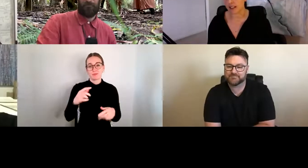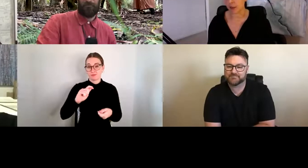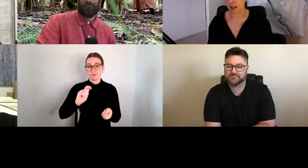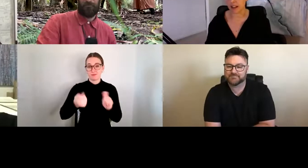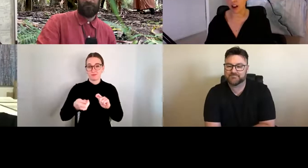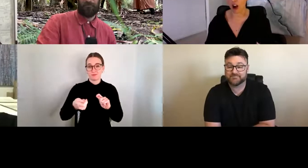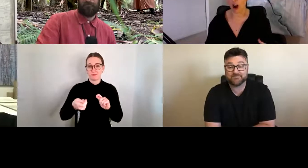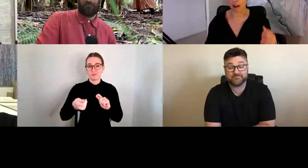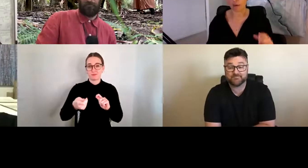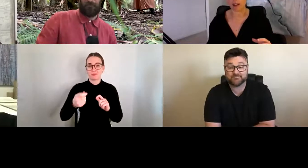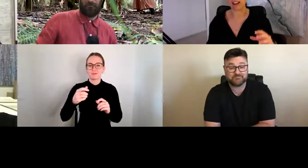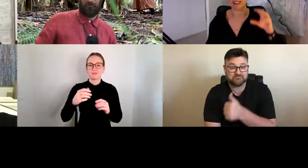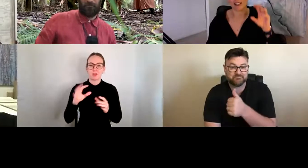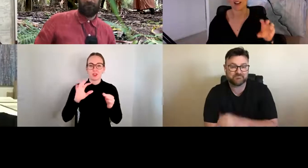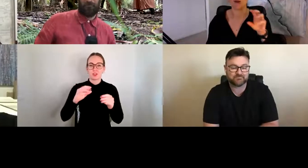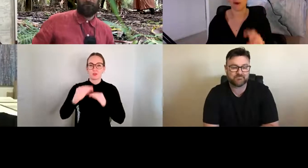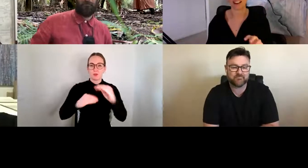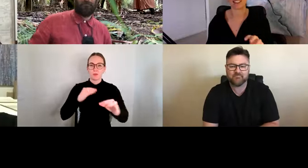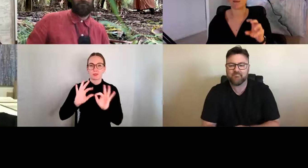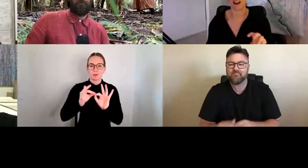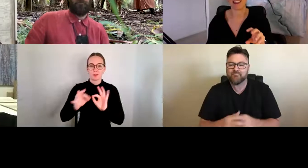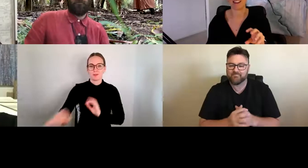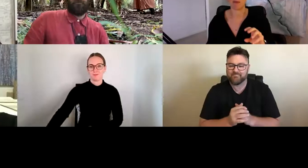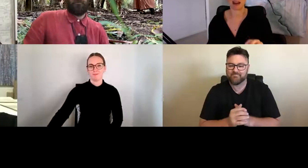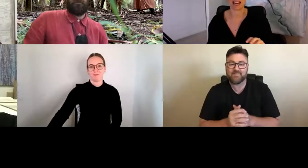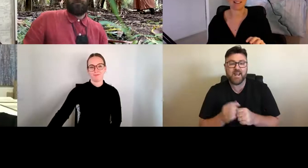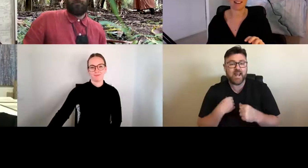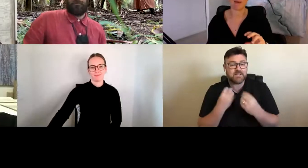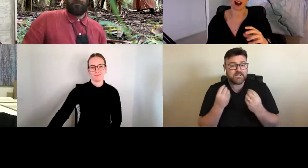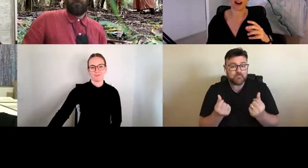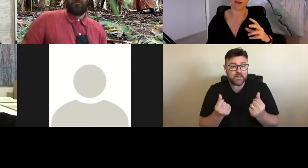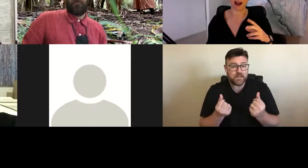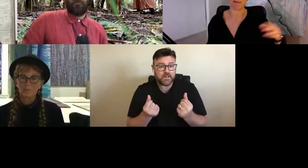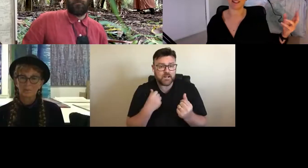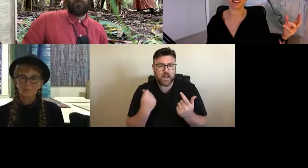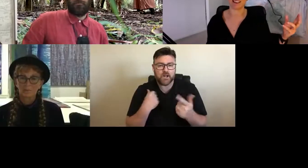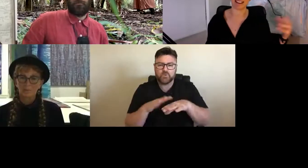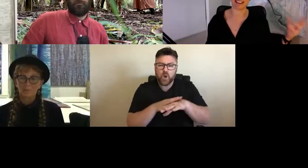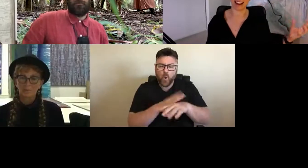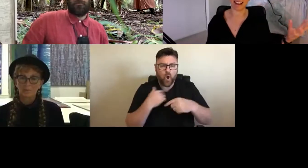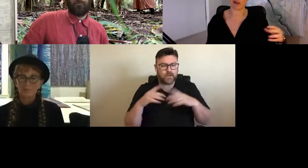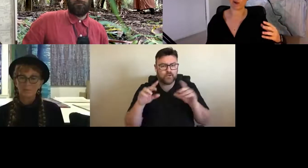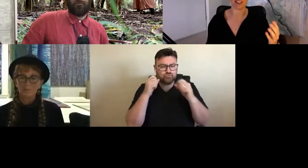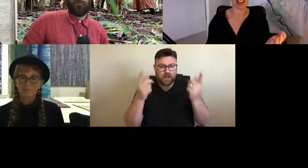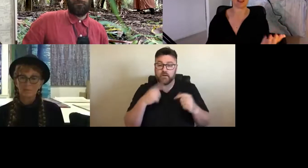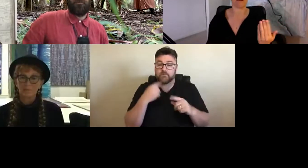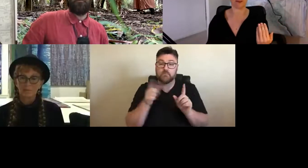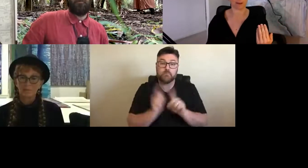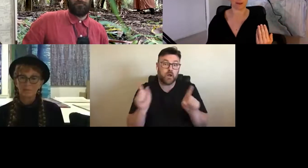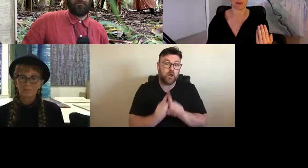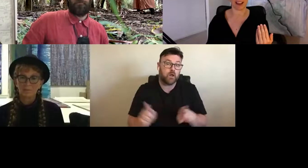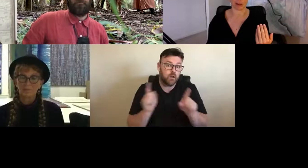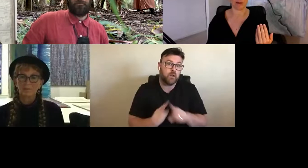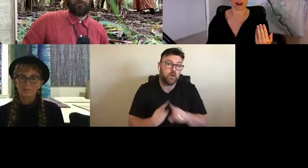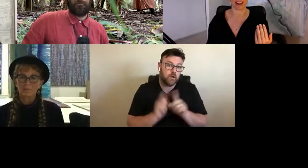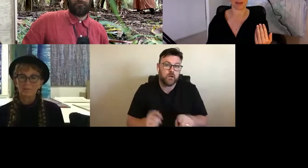It's something that I've realized it's slow practice rather than being perhaps mundane or taking the foot off